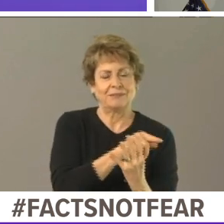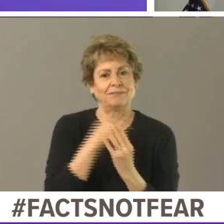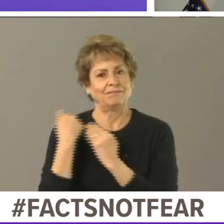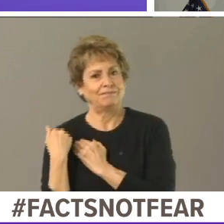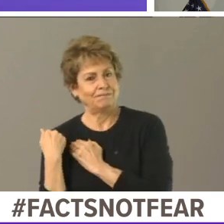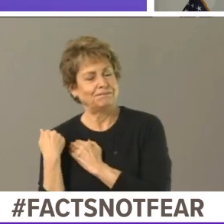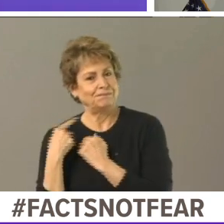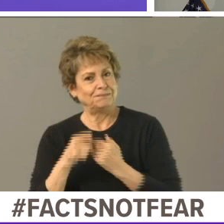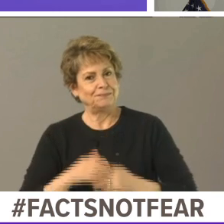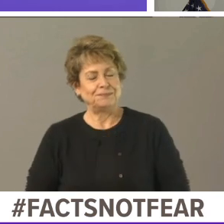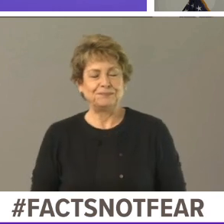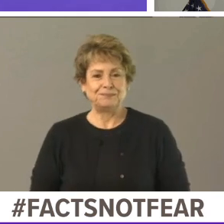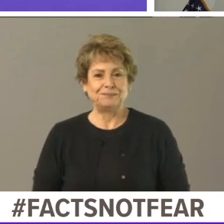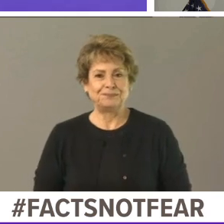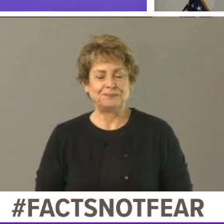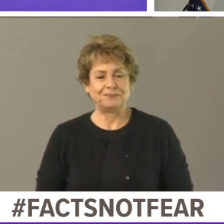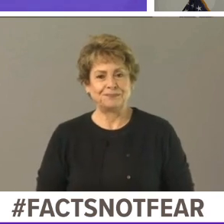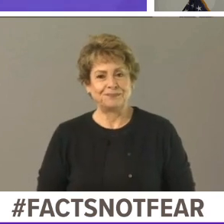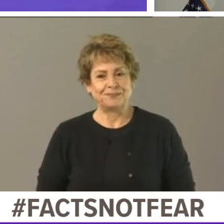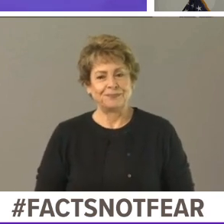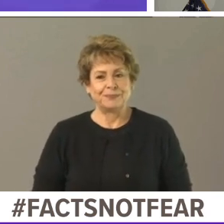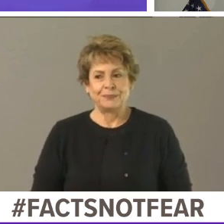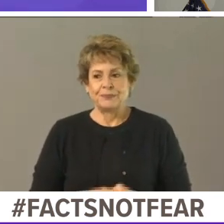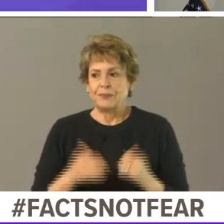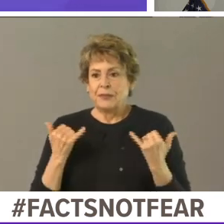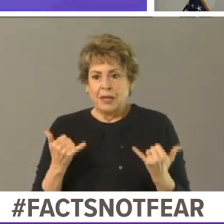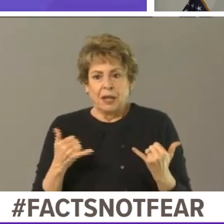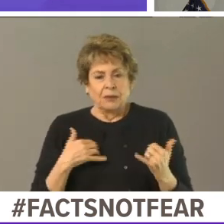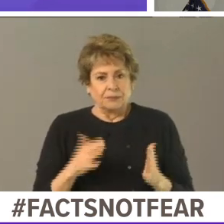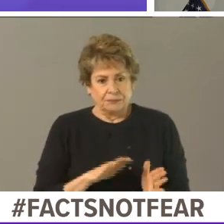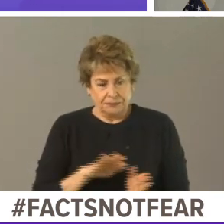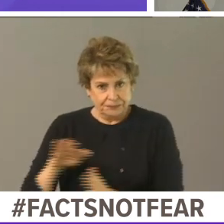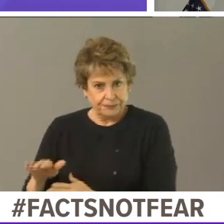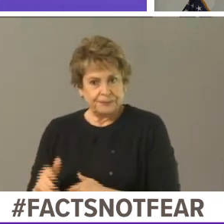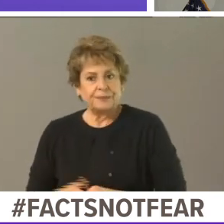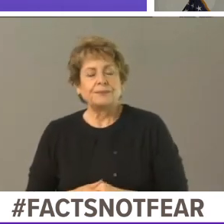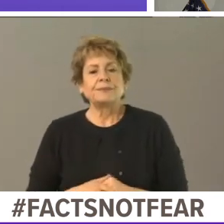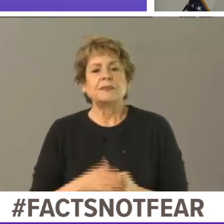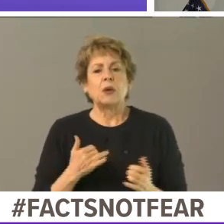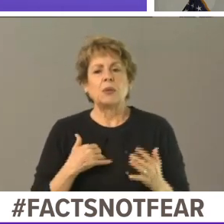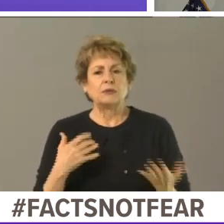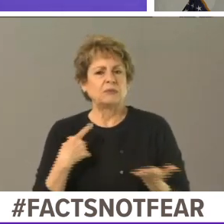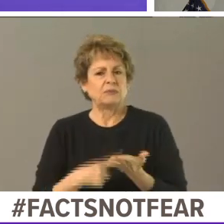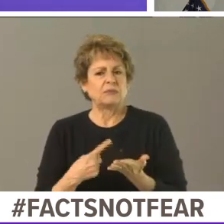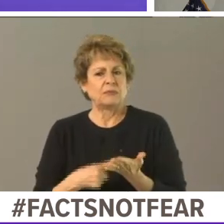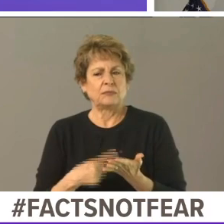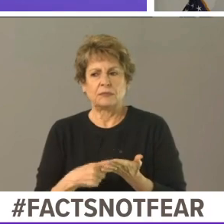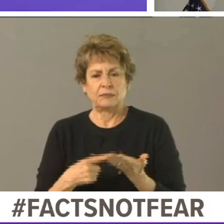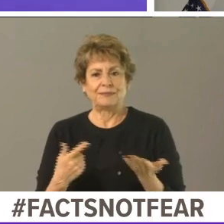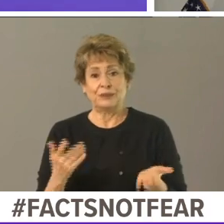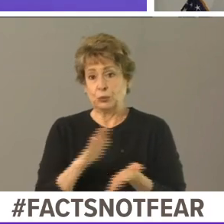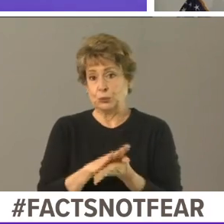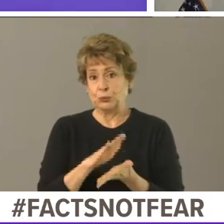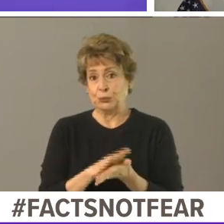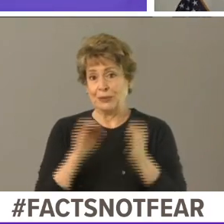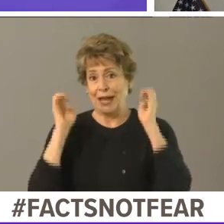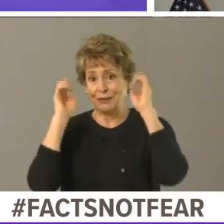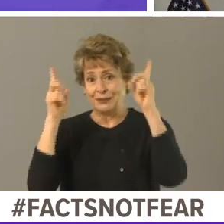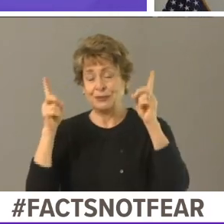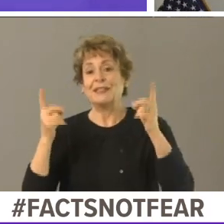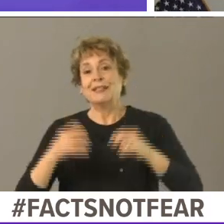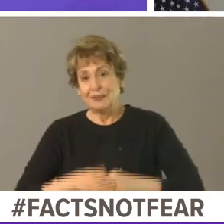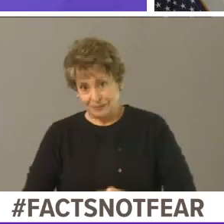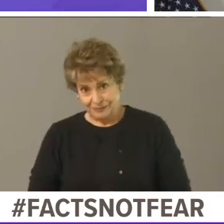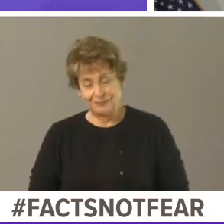Now I want to transition from this and talk a little bit about education. Arizona will be